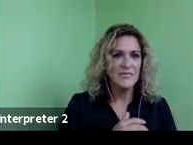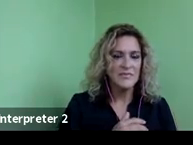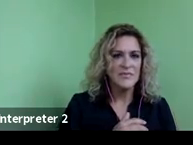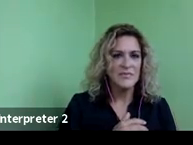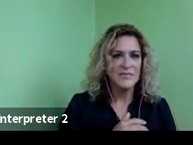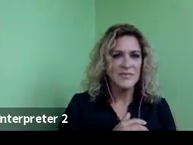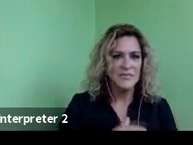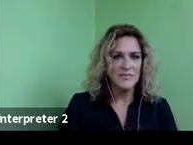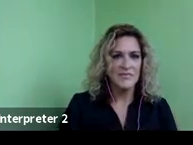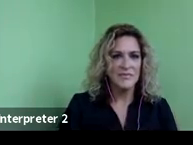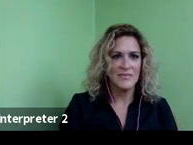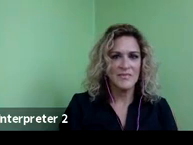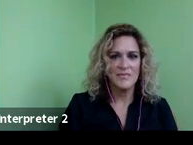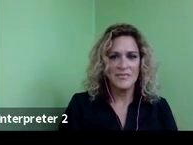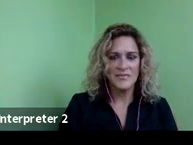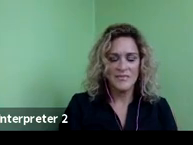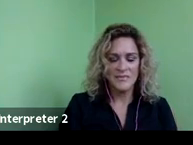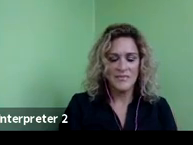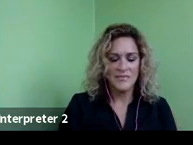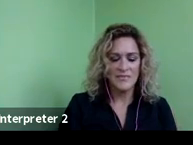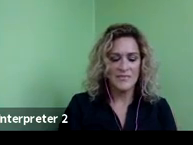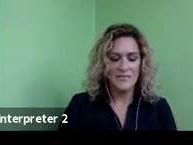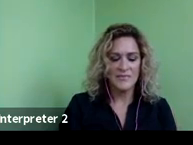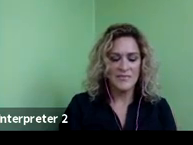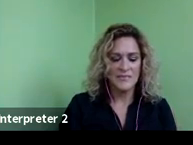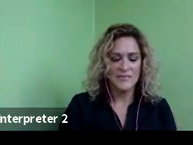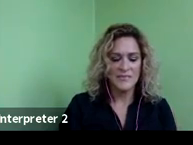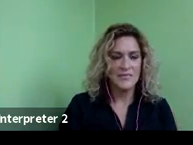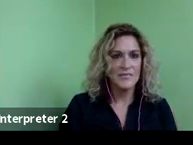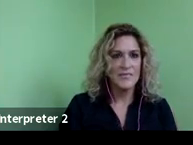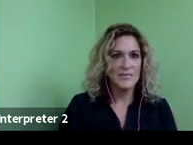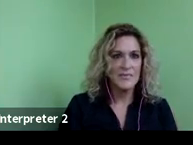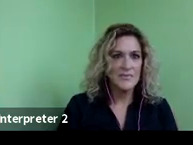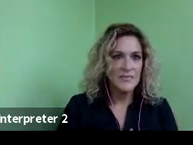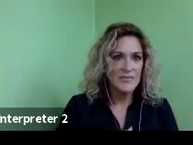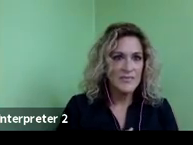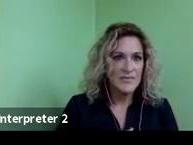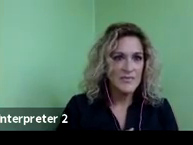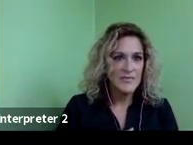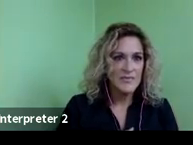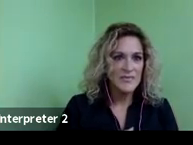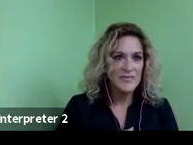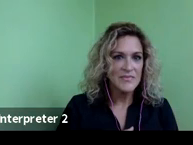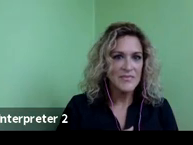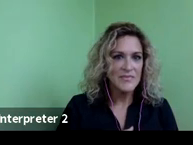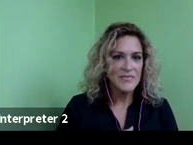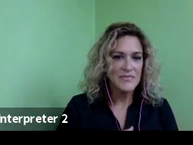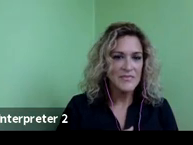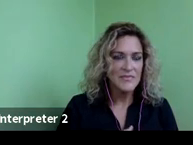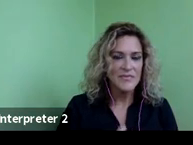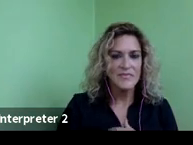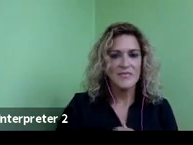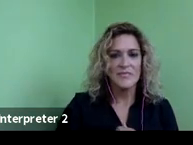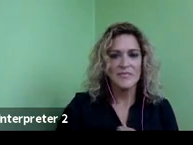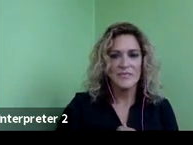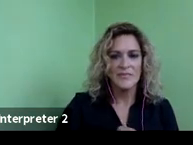disclose information. But when there is privilege at play, that privilege acts as an exception and a protection. It means the